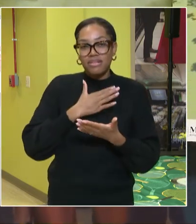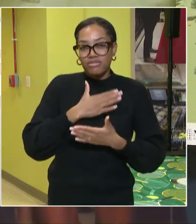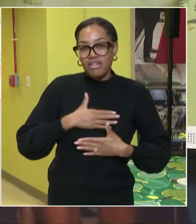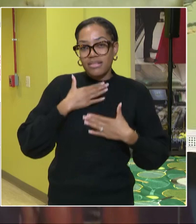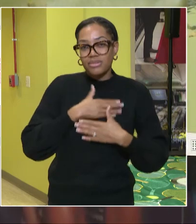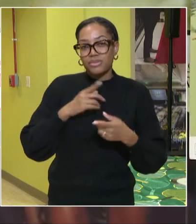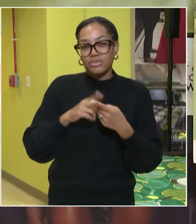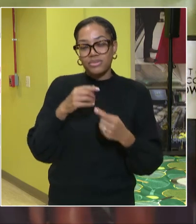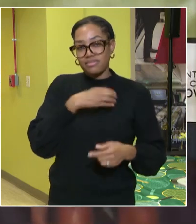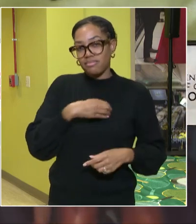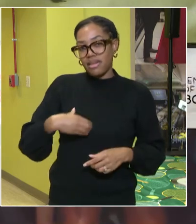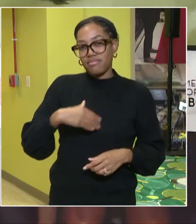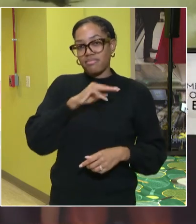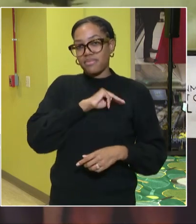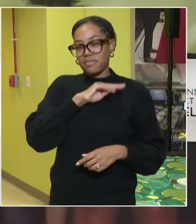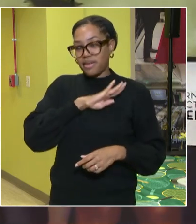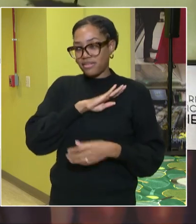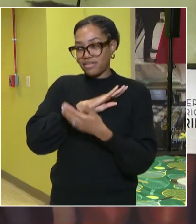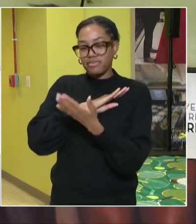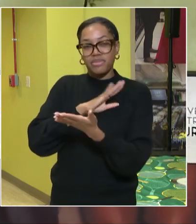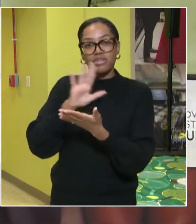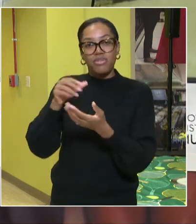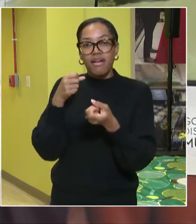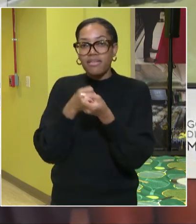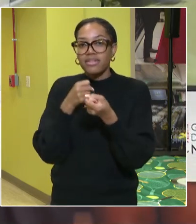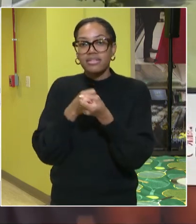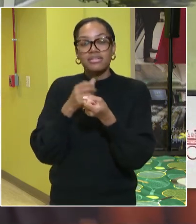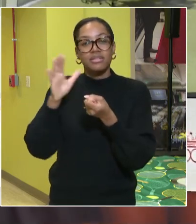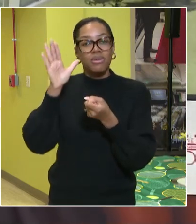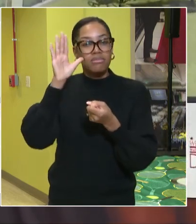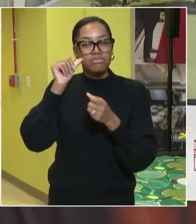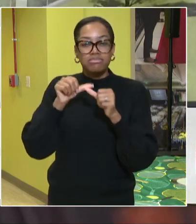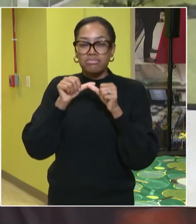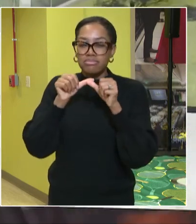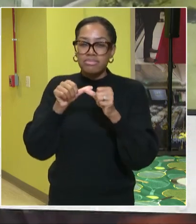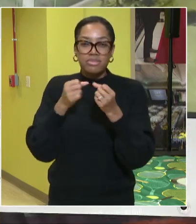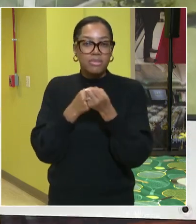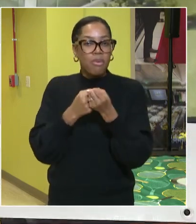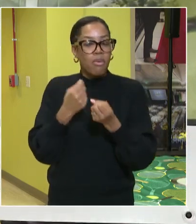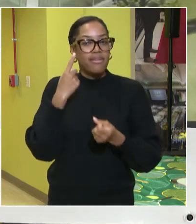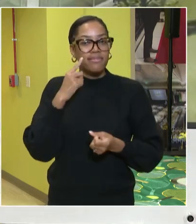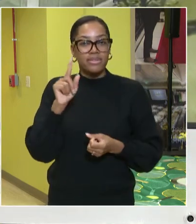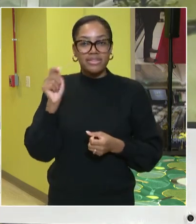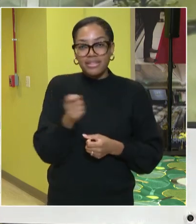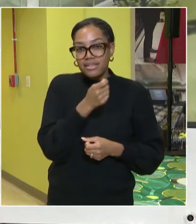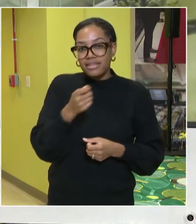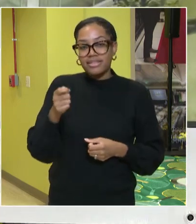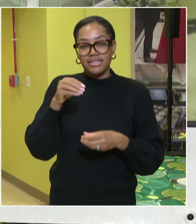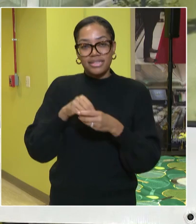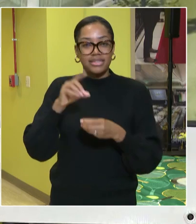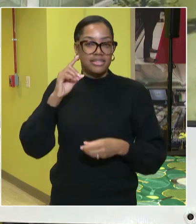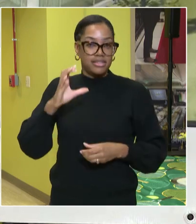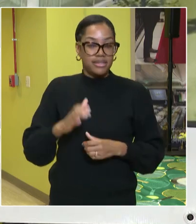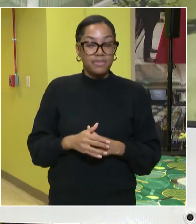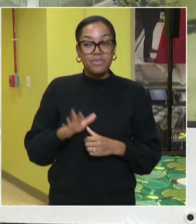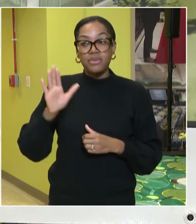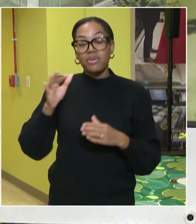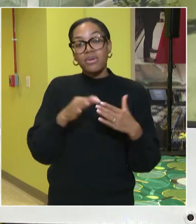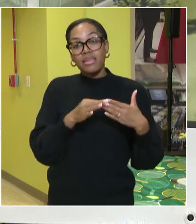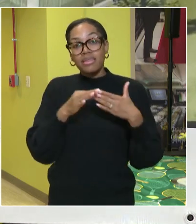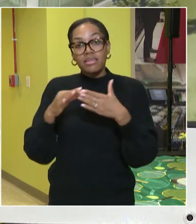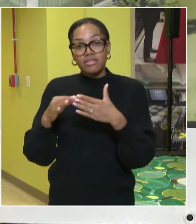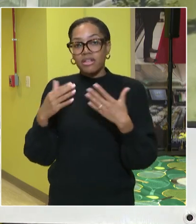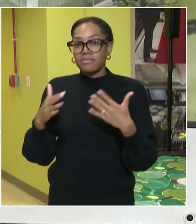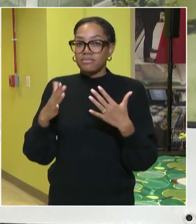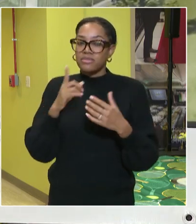Mayor Bowser for your advocacy and unwavering support for tennis in D.C. Your leadership has been instrumental